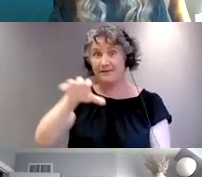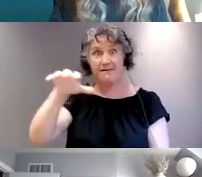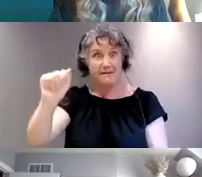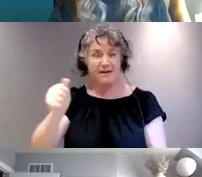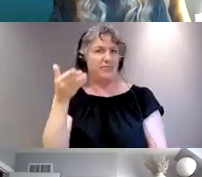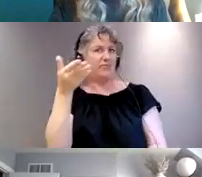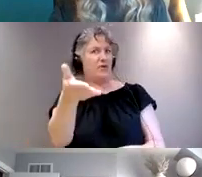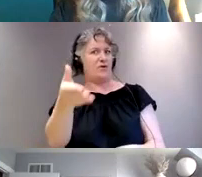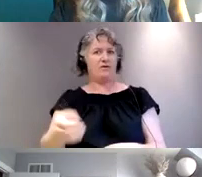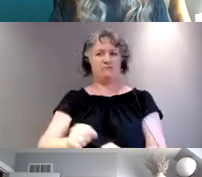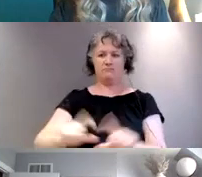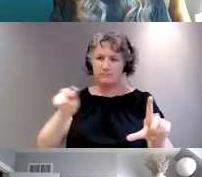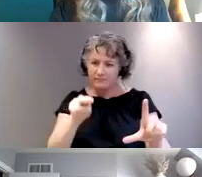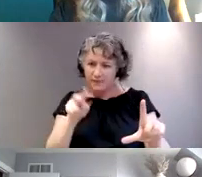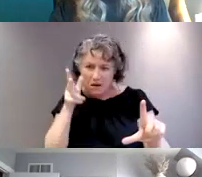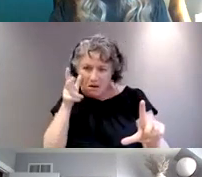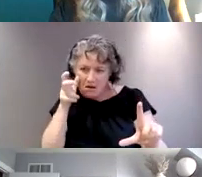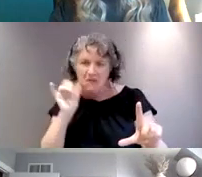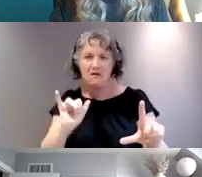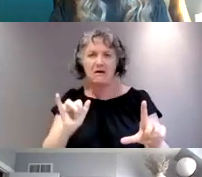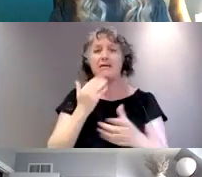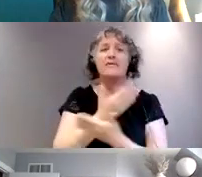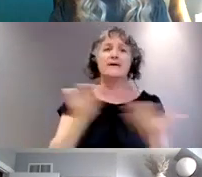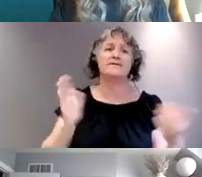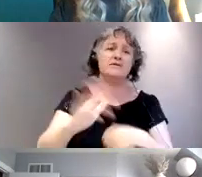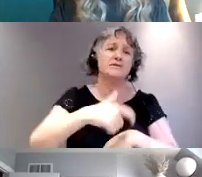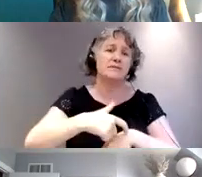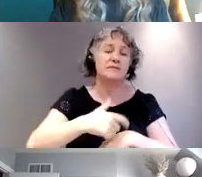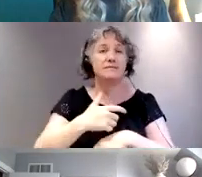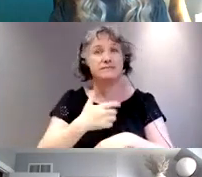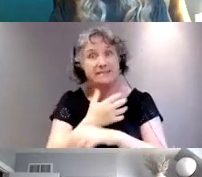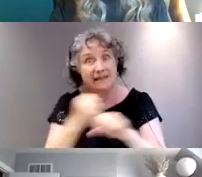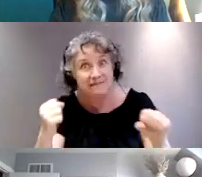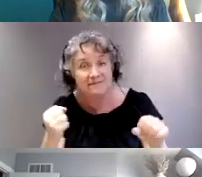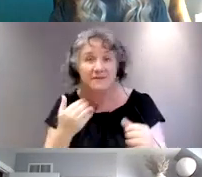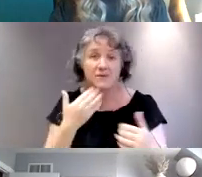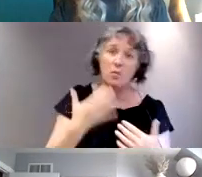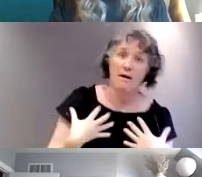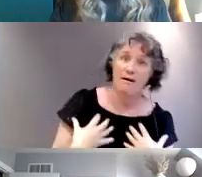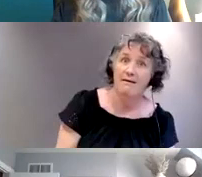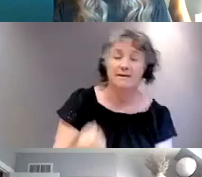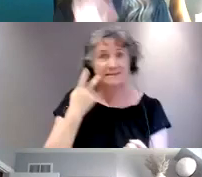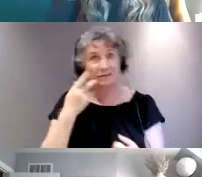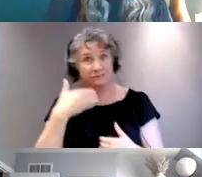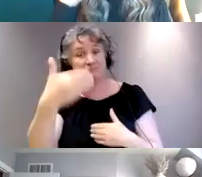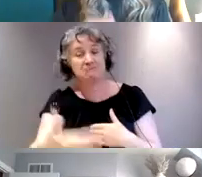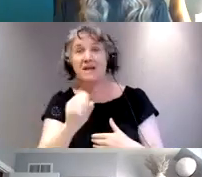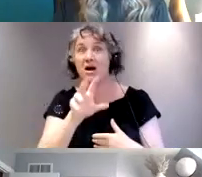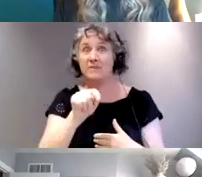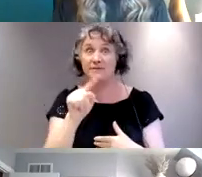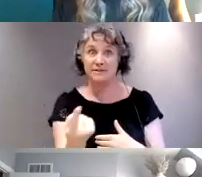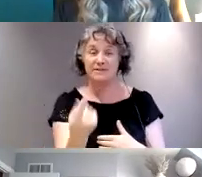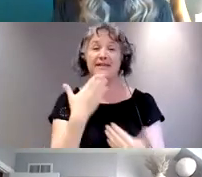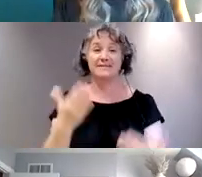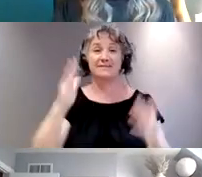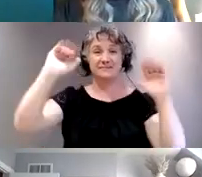www.eapon.ca. And we thank you everyone for your time today. Be well, be safe, and we'll see everybody on October 1st. Thank you so much.